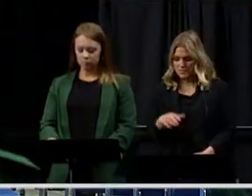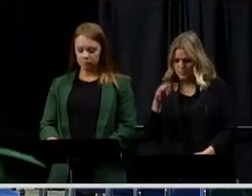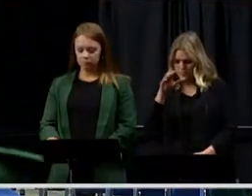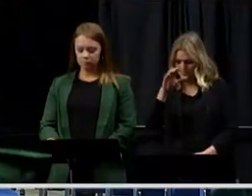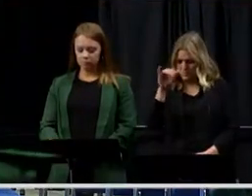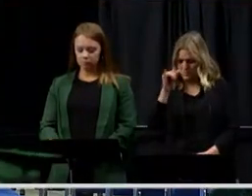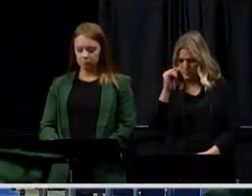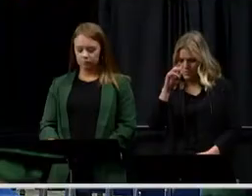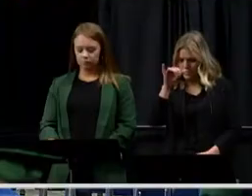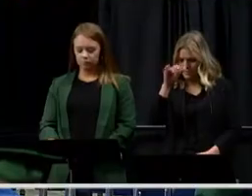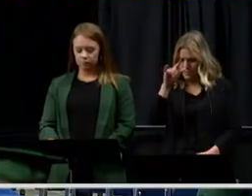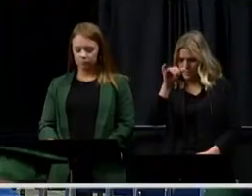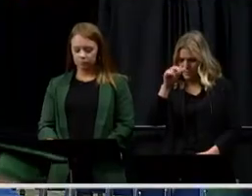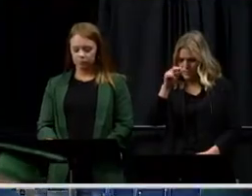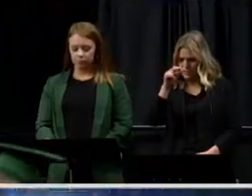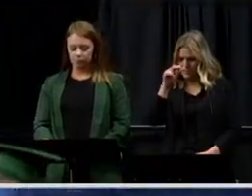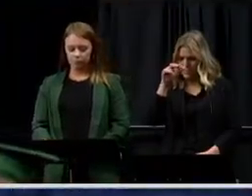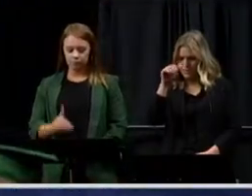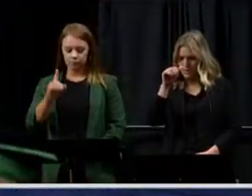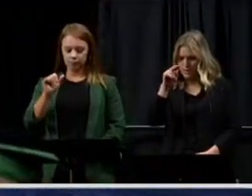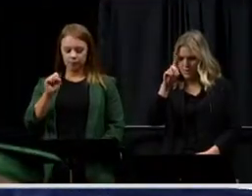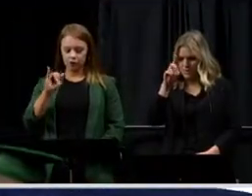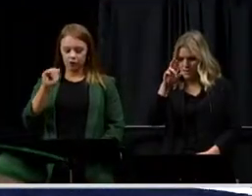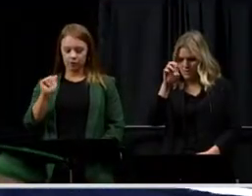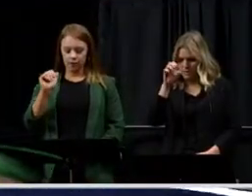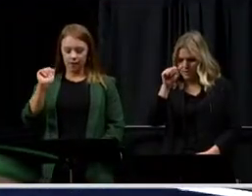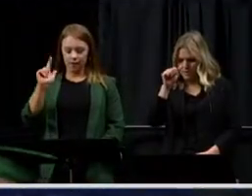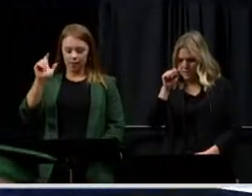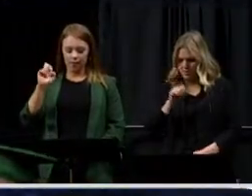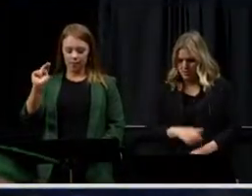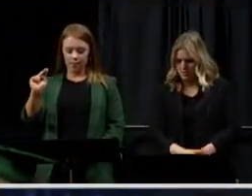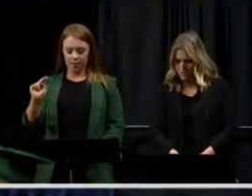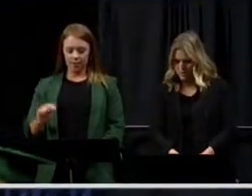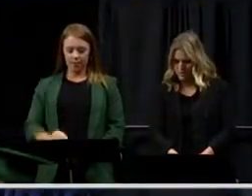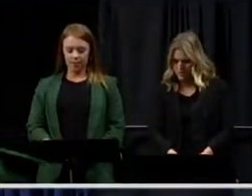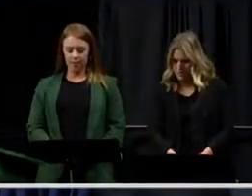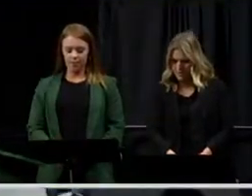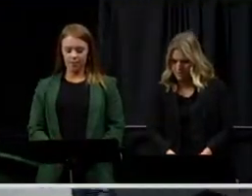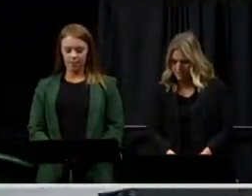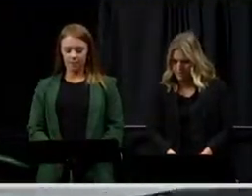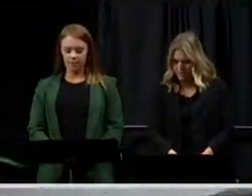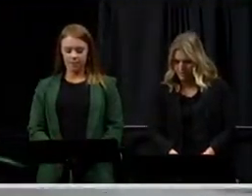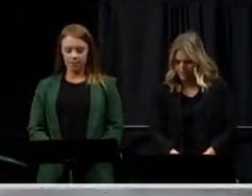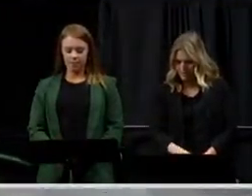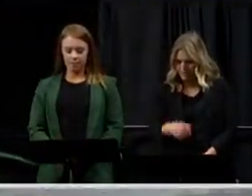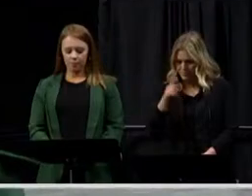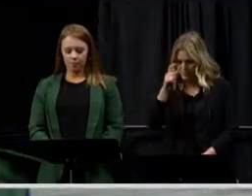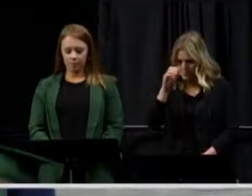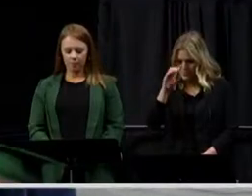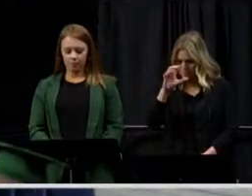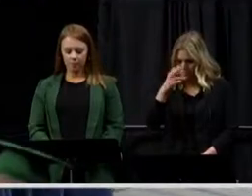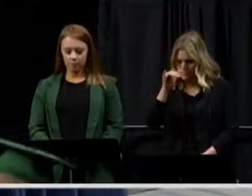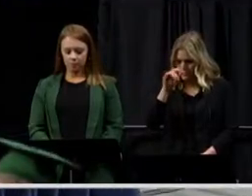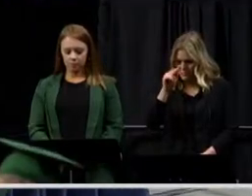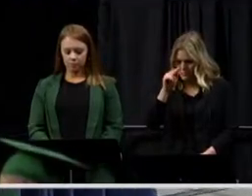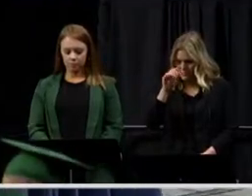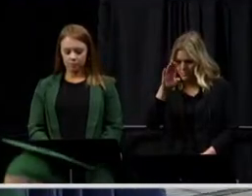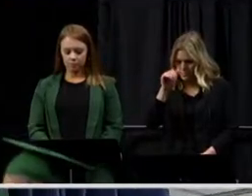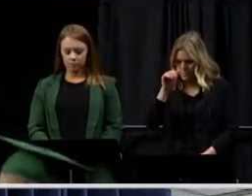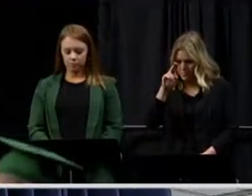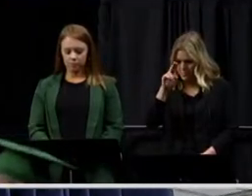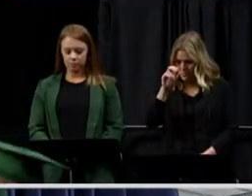Juliana Andres. Deja Nicole Allen. Soshi Guadalupe